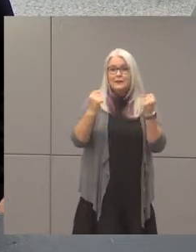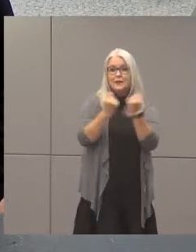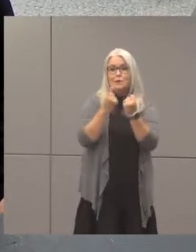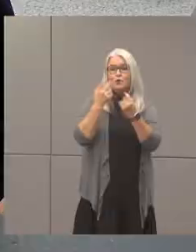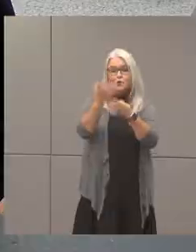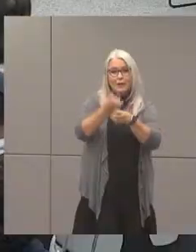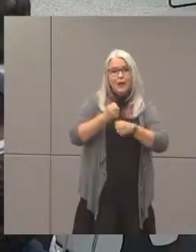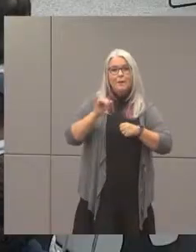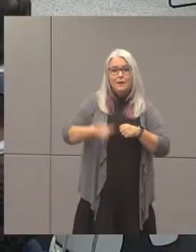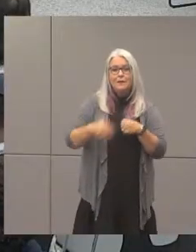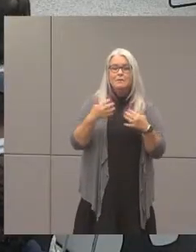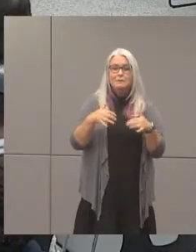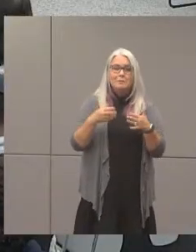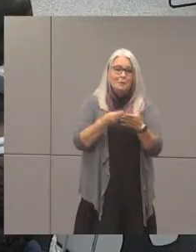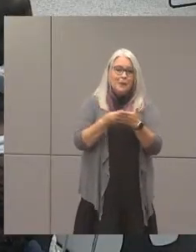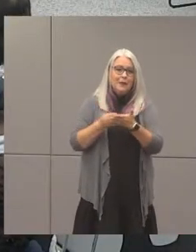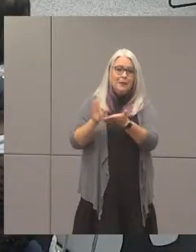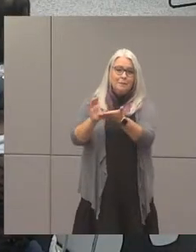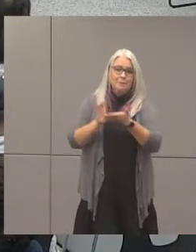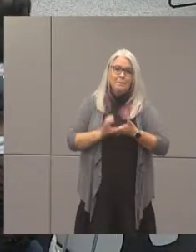this.